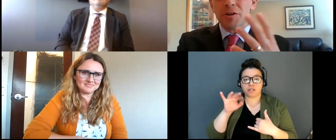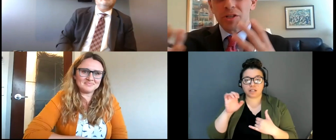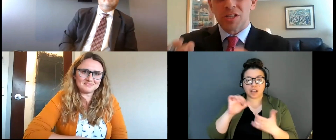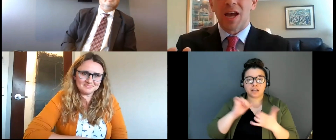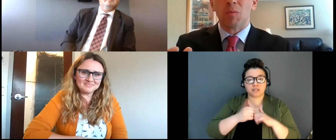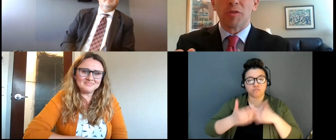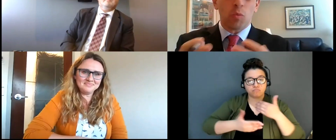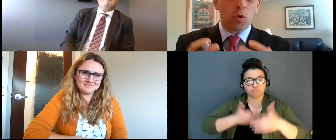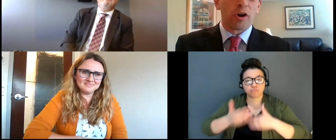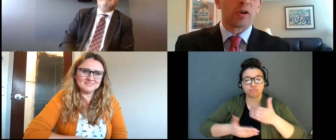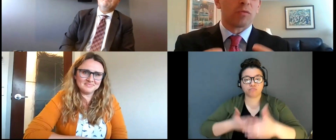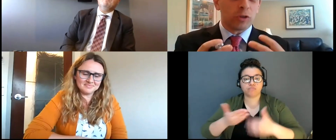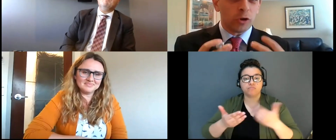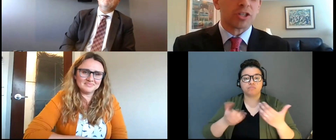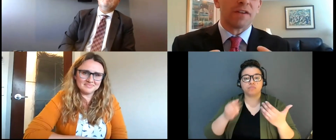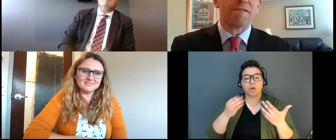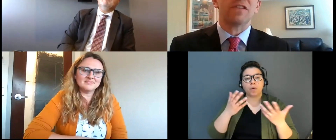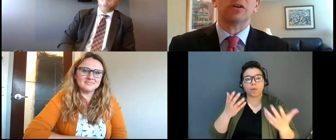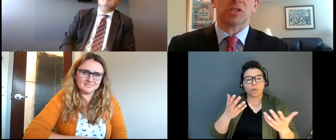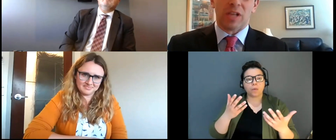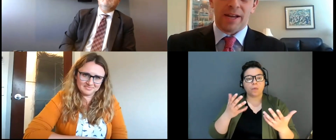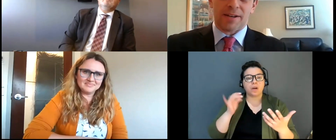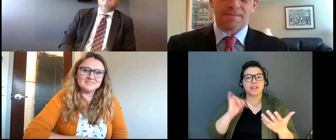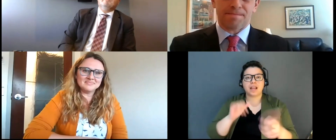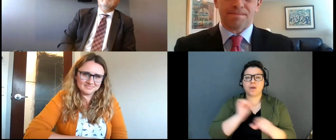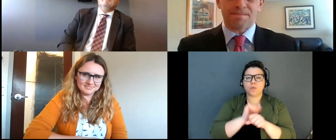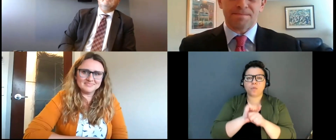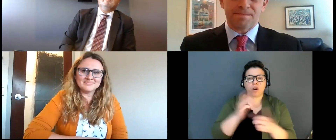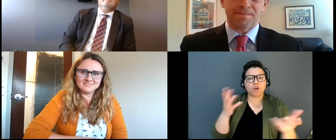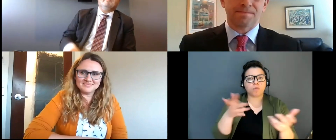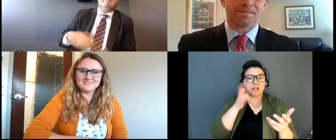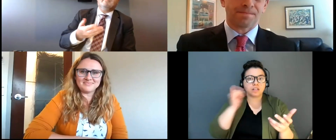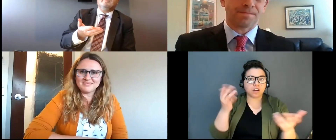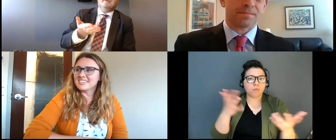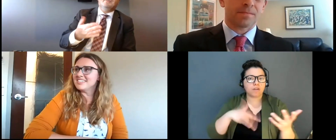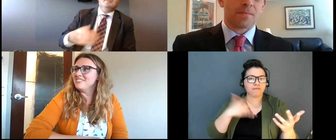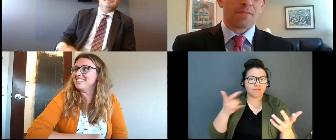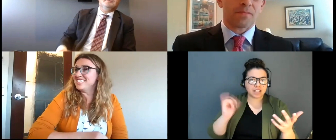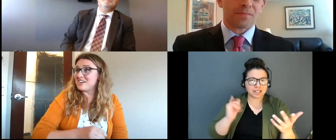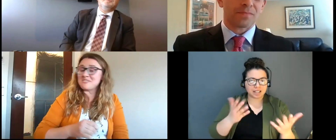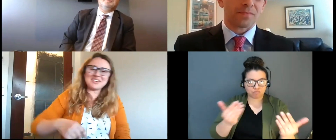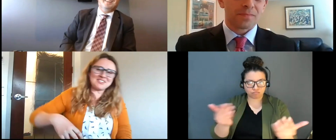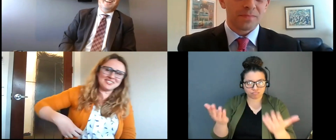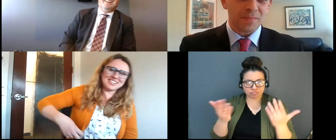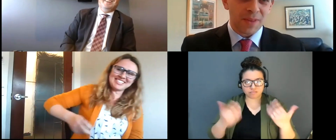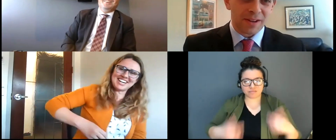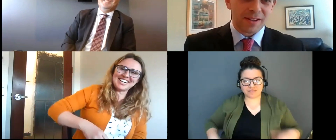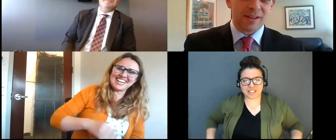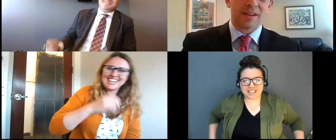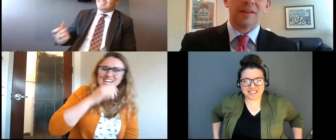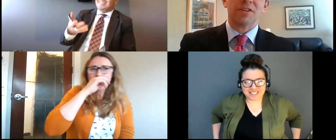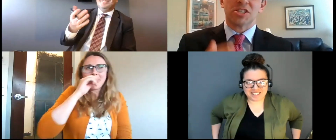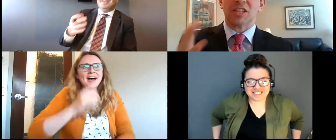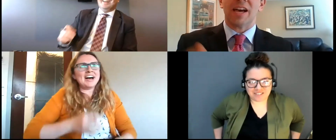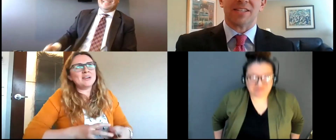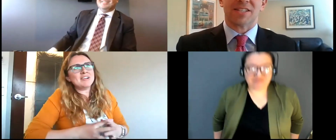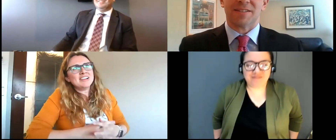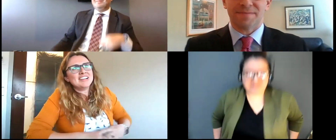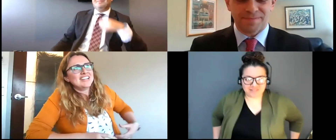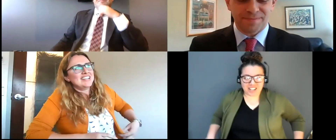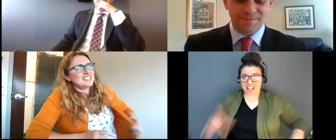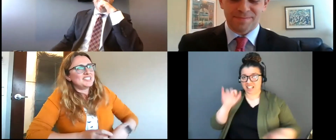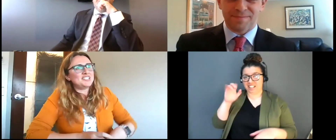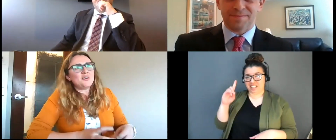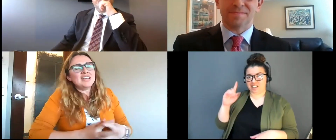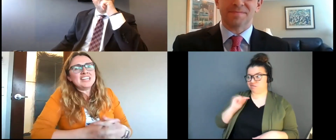the students understand what the work looks and feels like. Heather? Definitely. Oh, you want me to go? No, All right. Give us you a got slide.